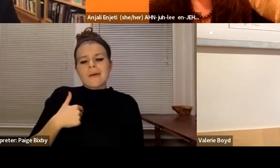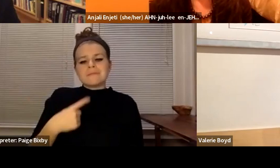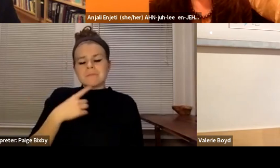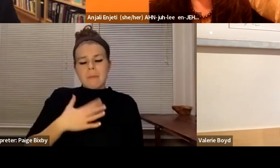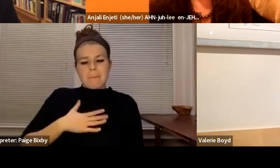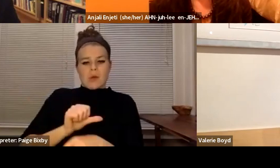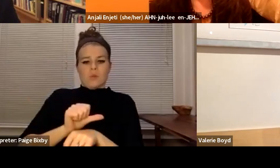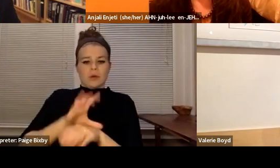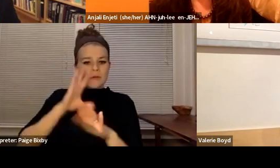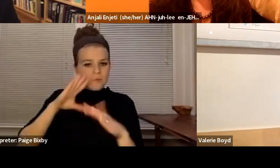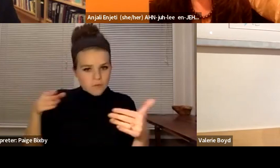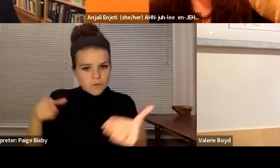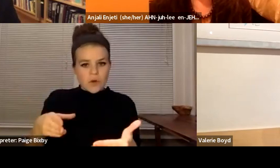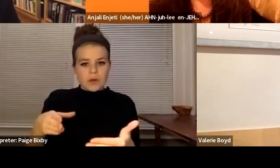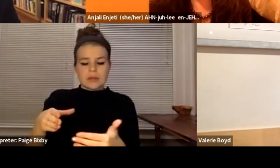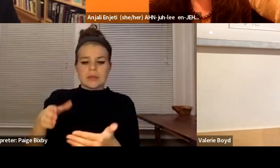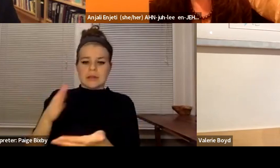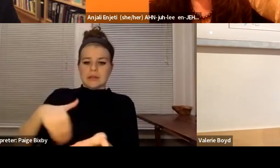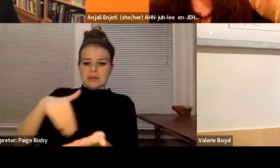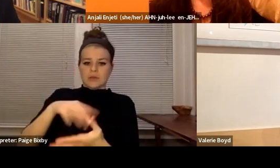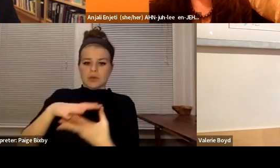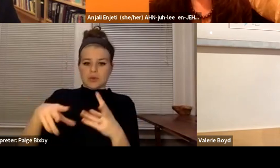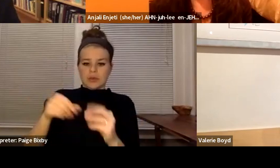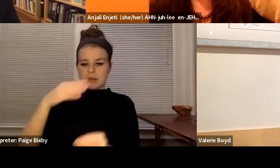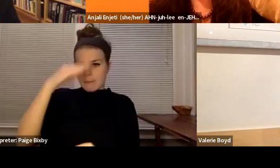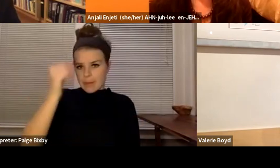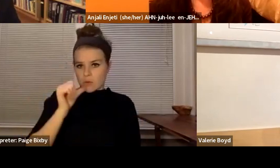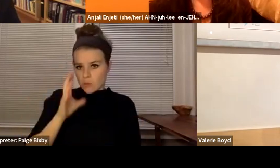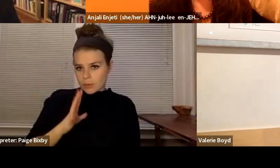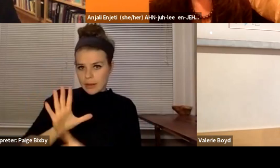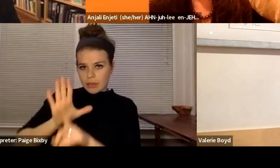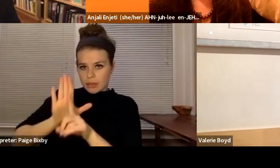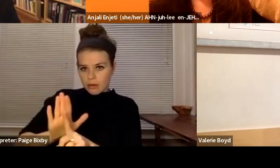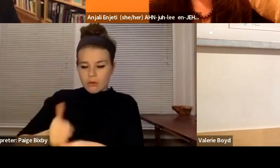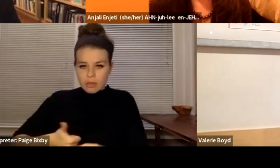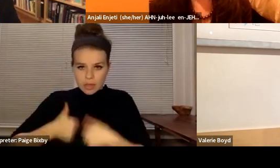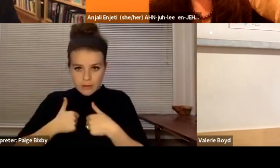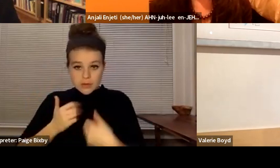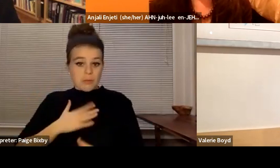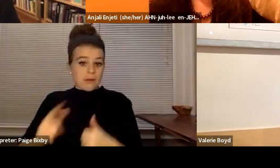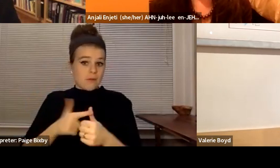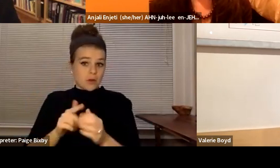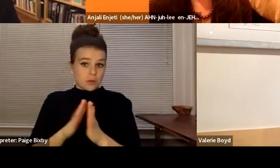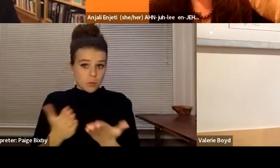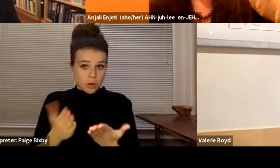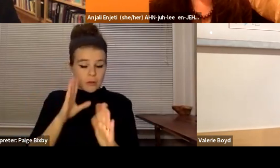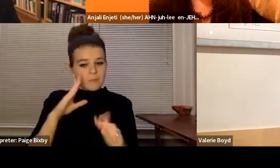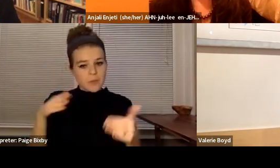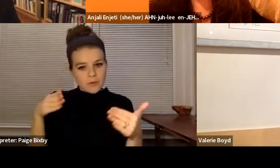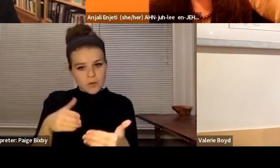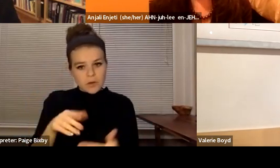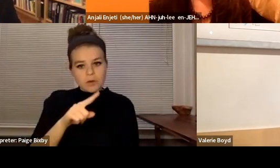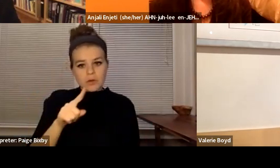focused on centering the stories of Black women and Black women's lives. So my first book was focused on Zora